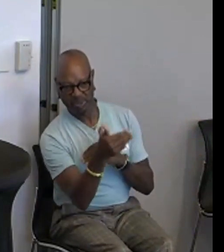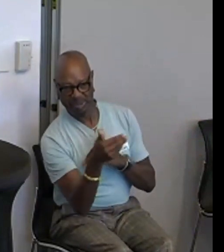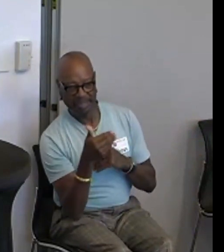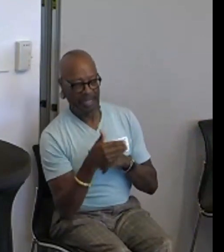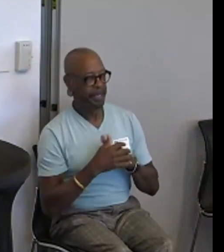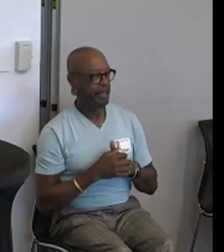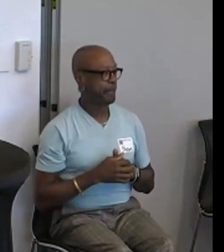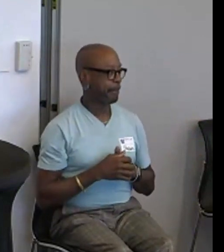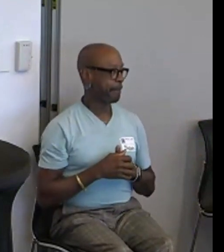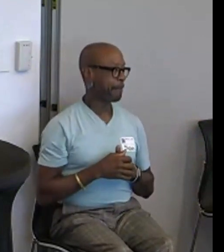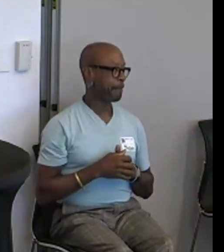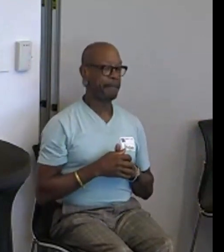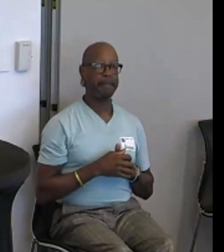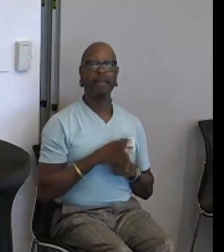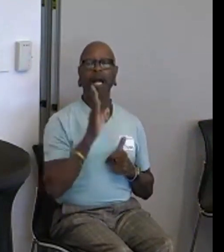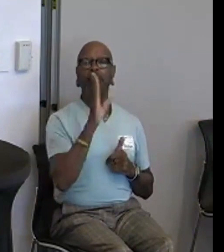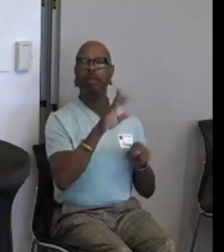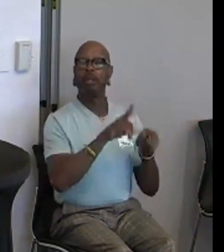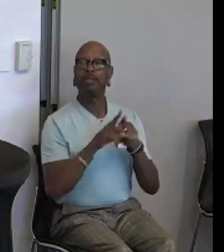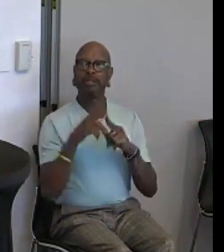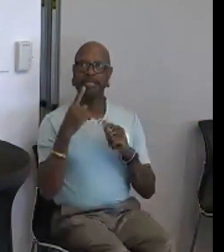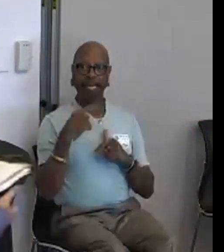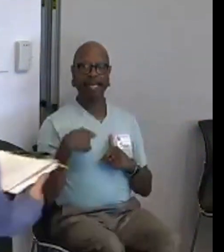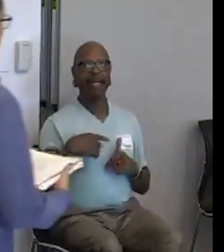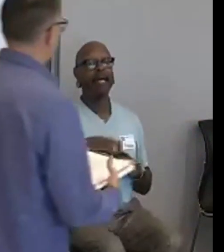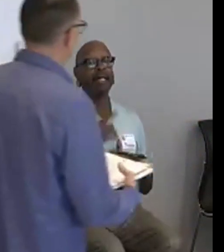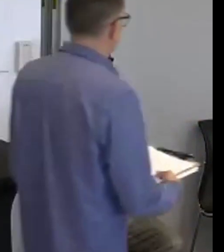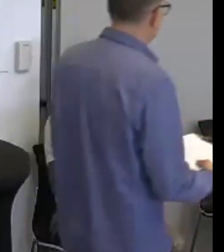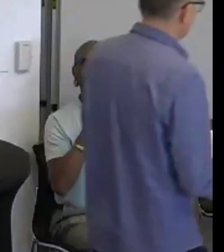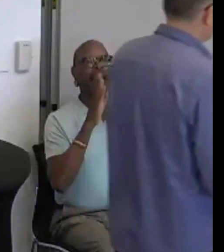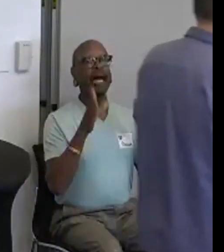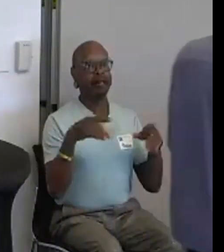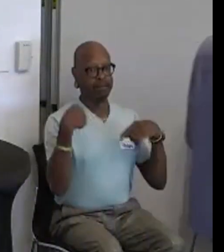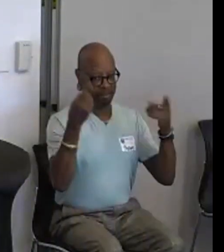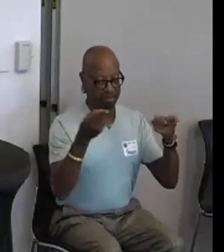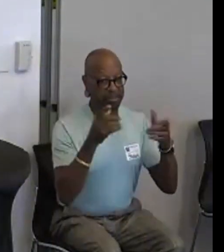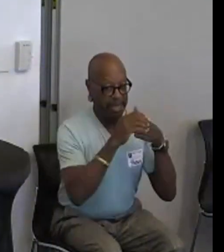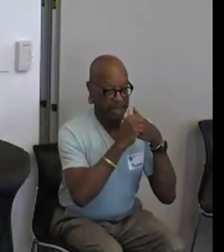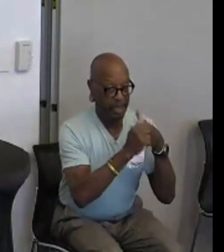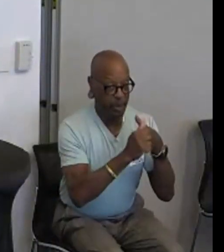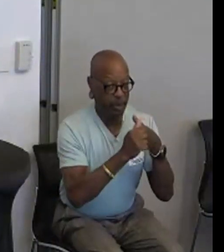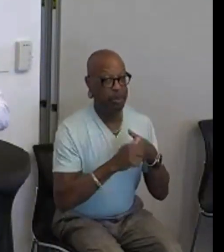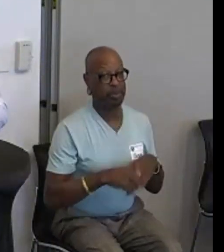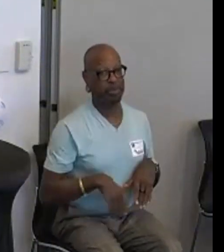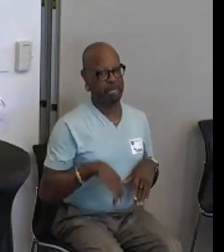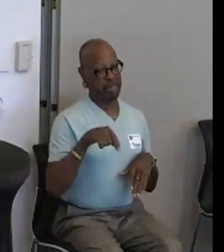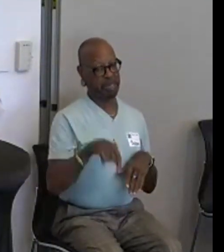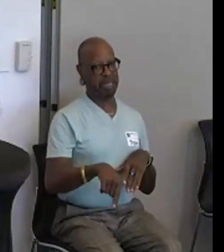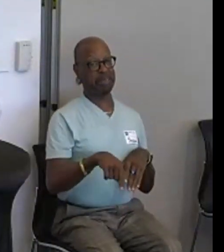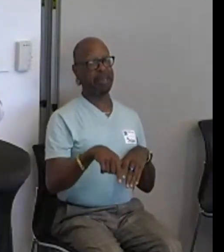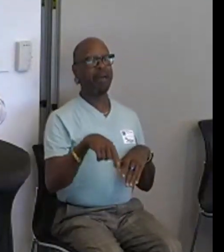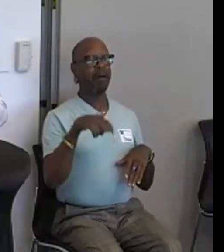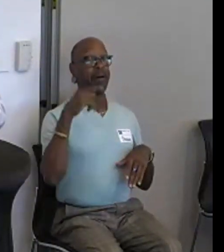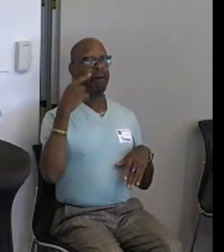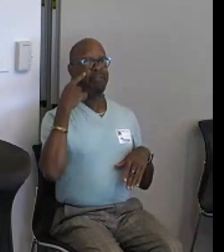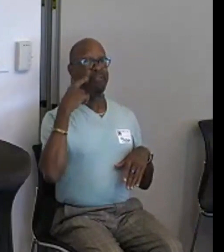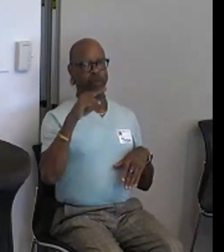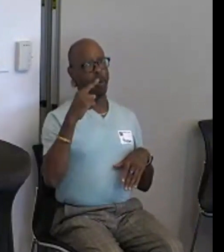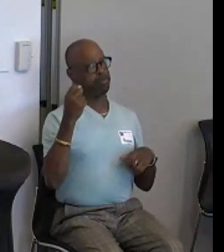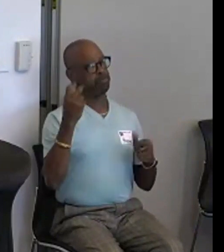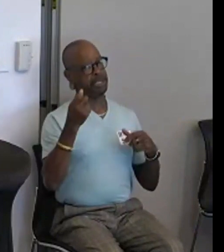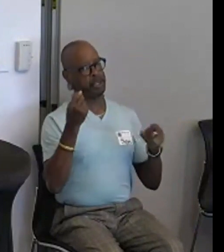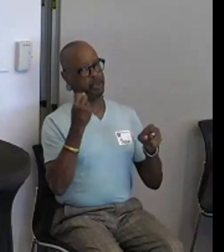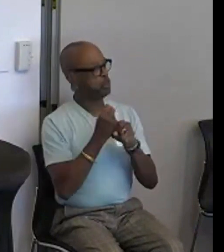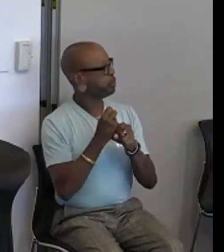And I'll just say that the LightHouse has been a leader in this for